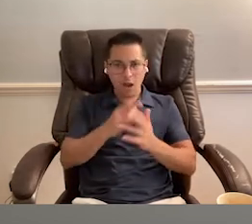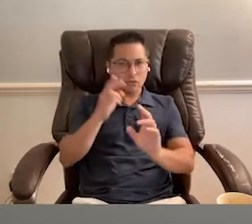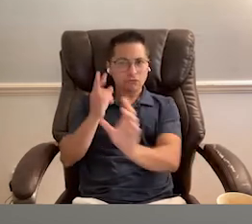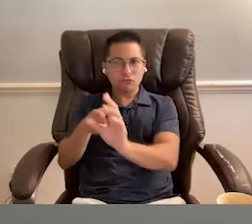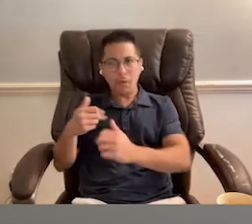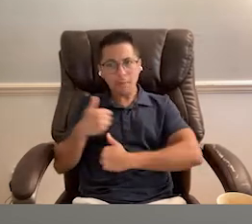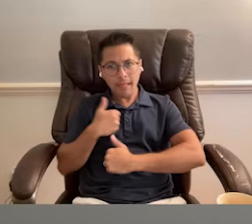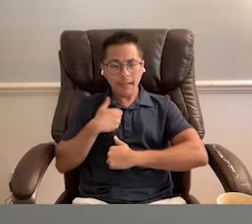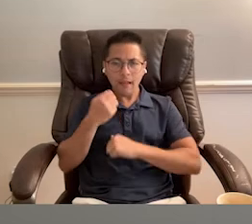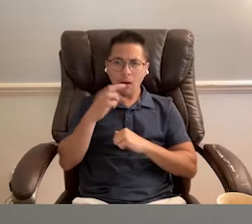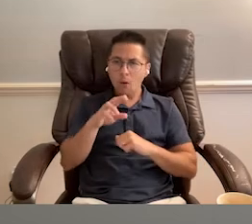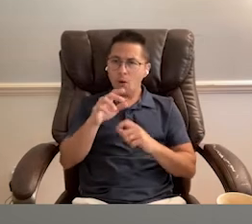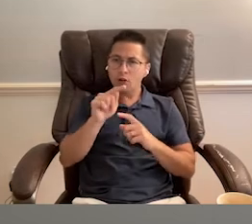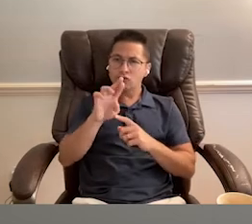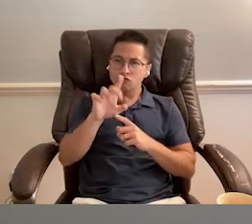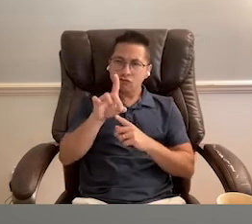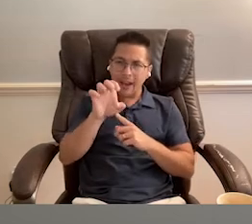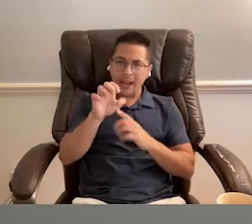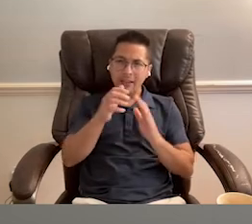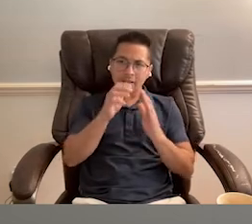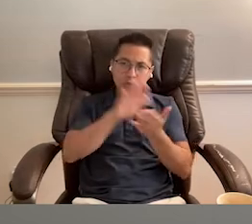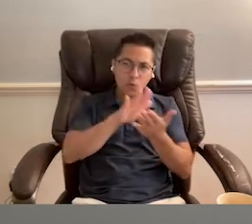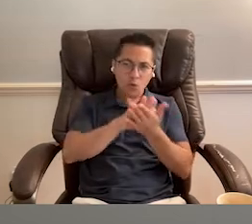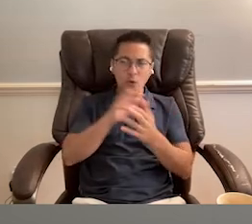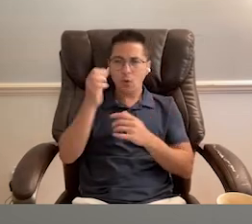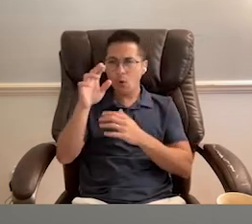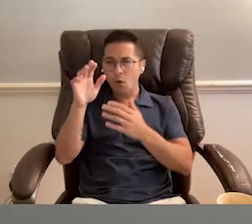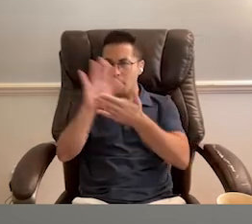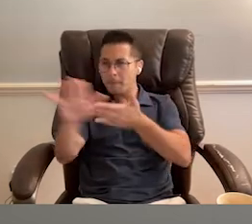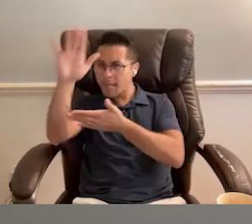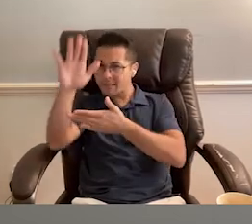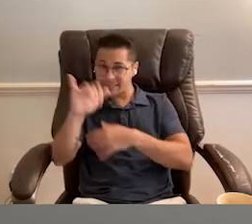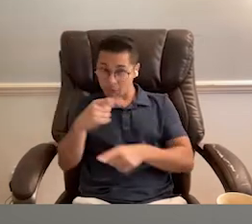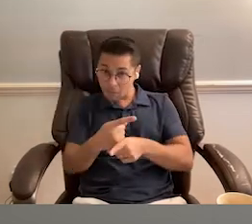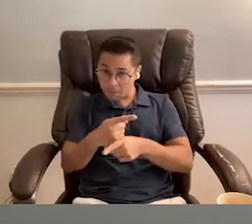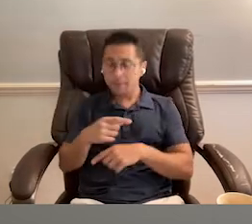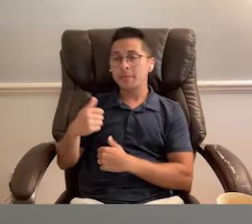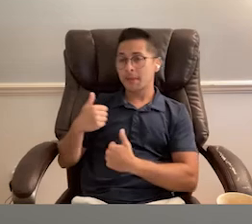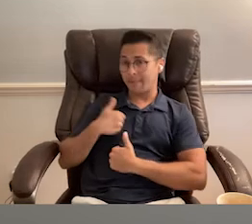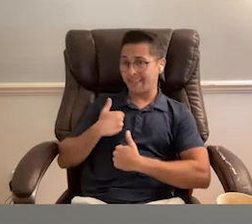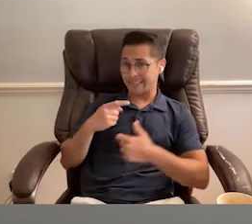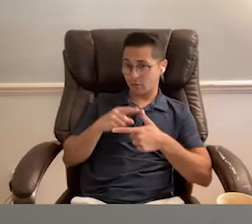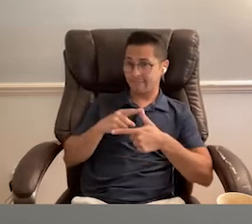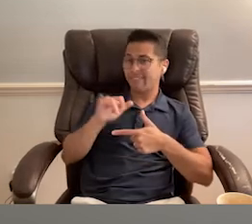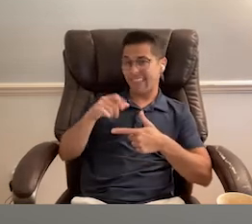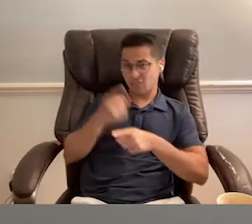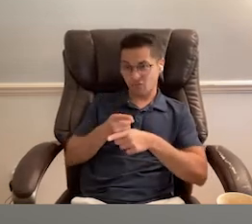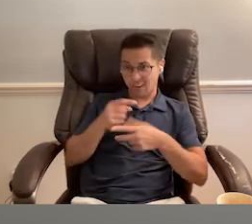the military or go to a lot of trade schools and post-secondary education. Is that correct? The military one is